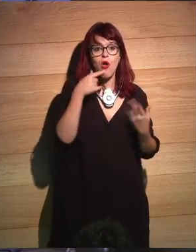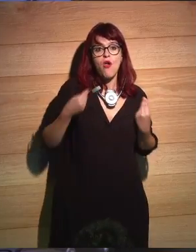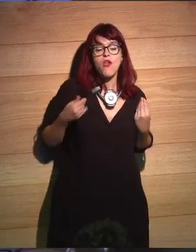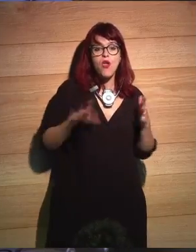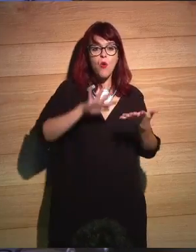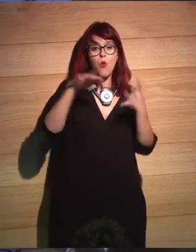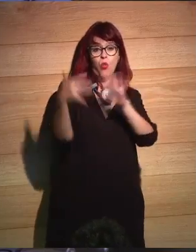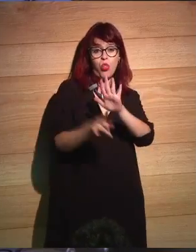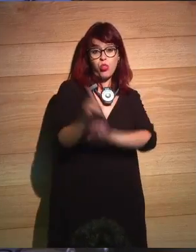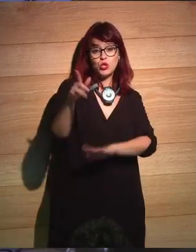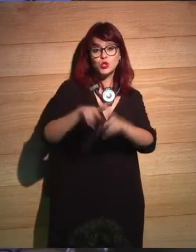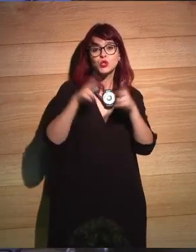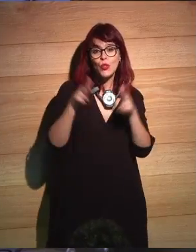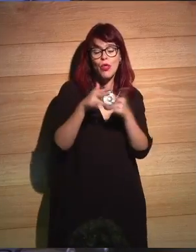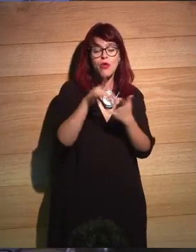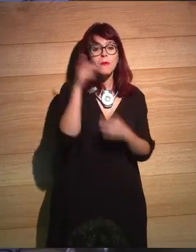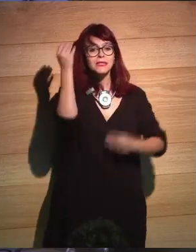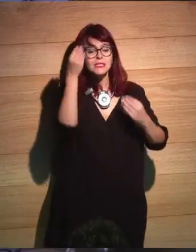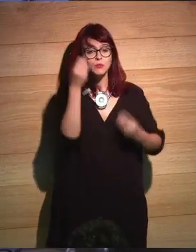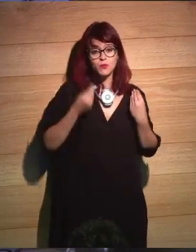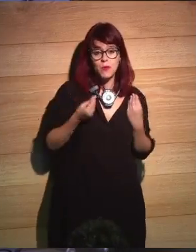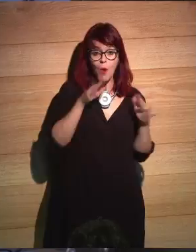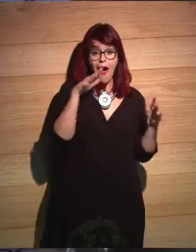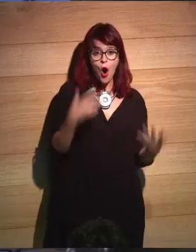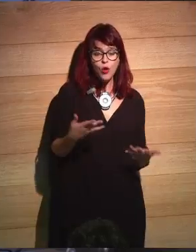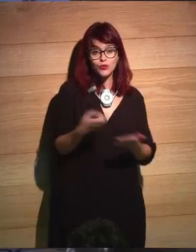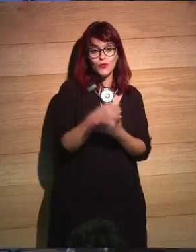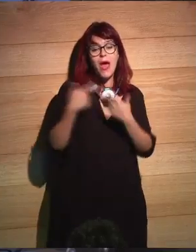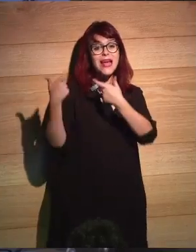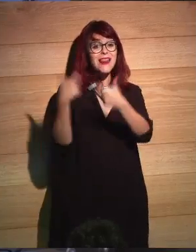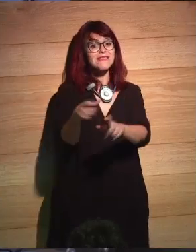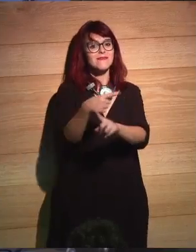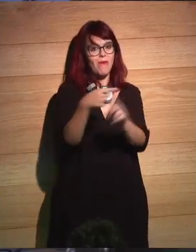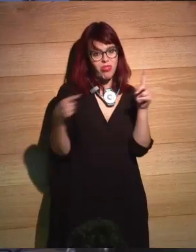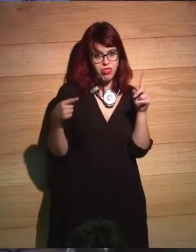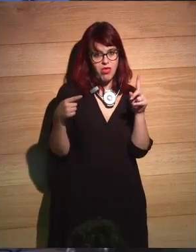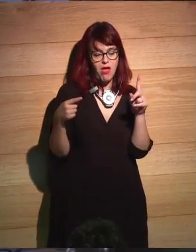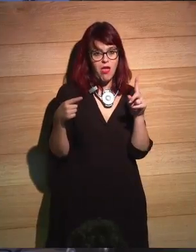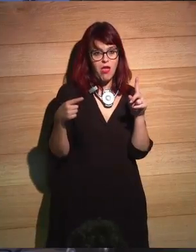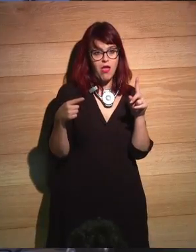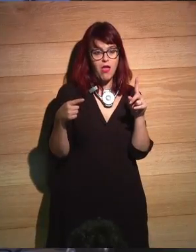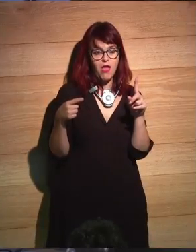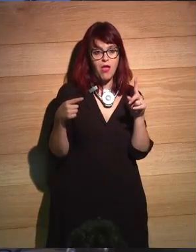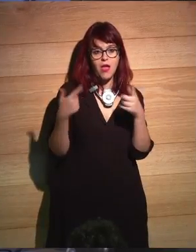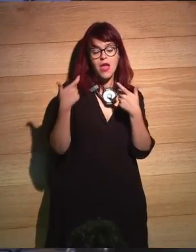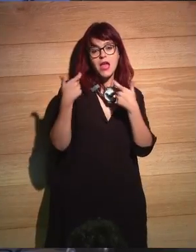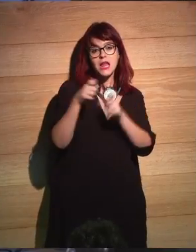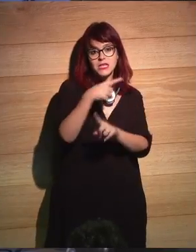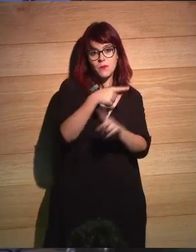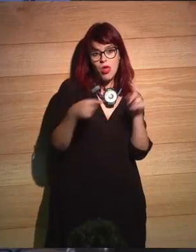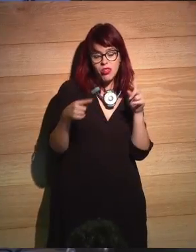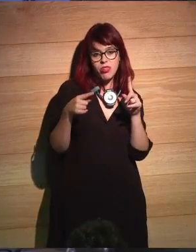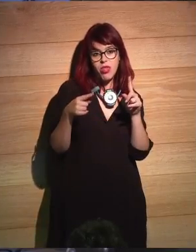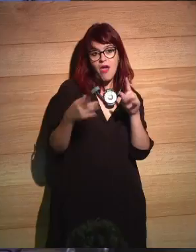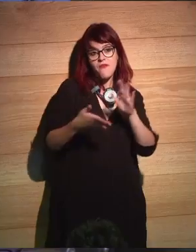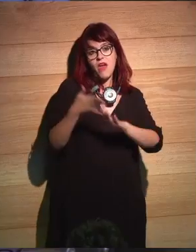and thinking, and how the middle class have in a way become perverted, it's very difficult to look